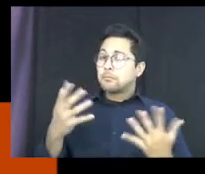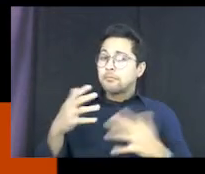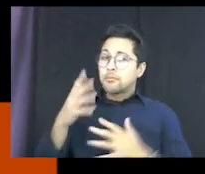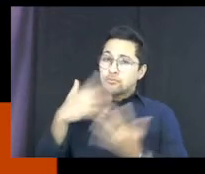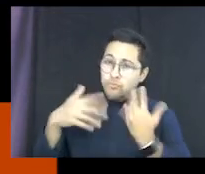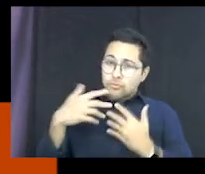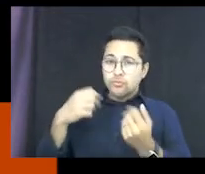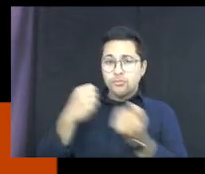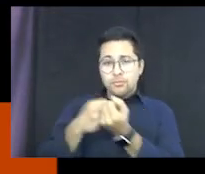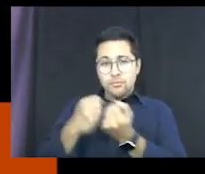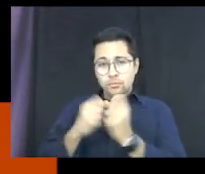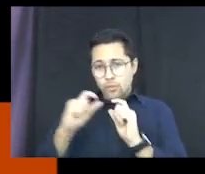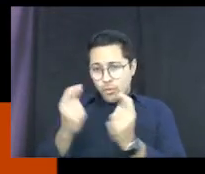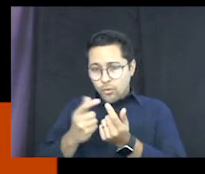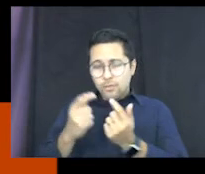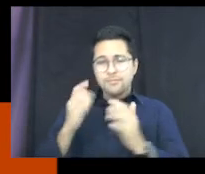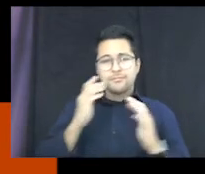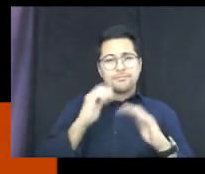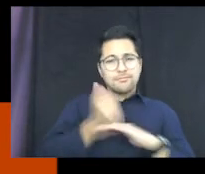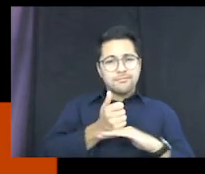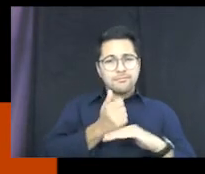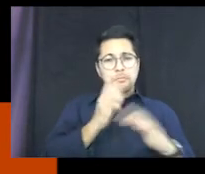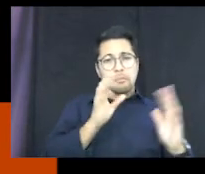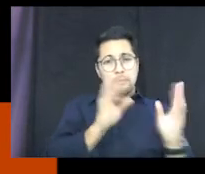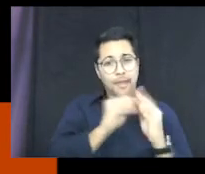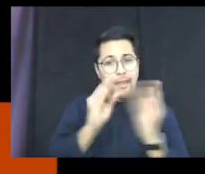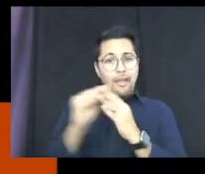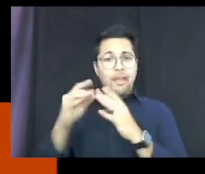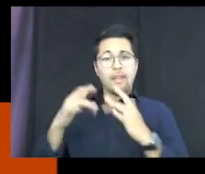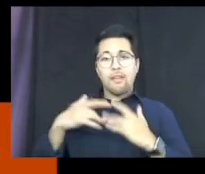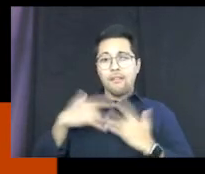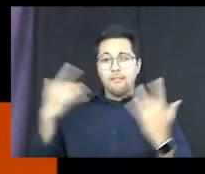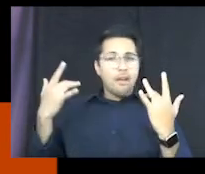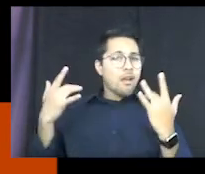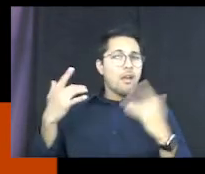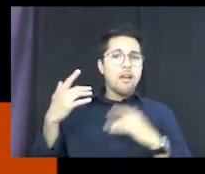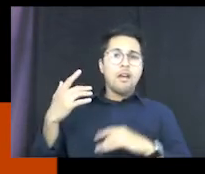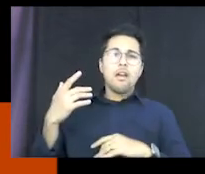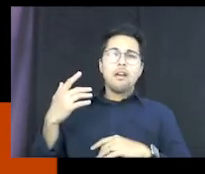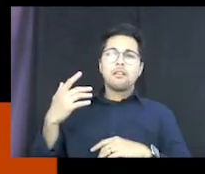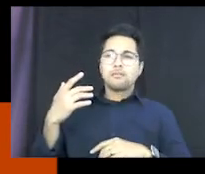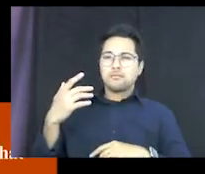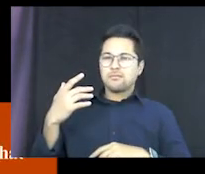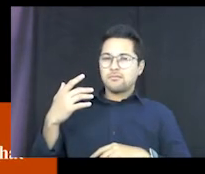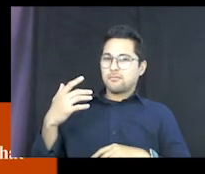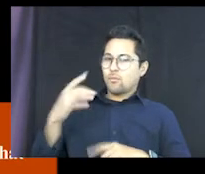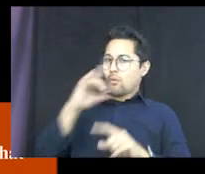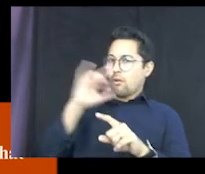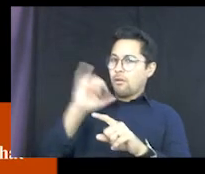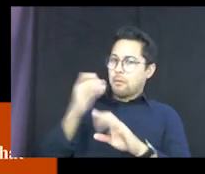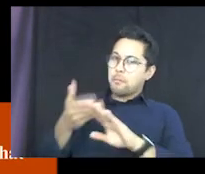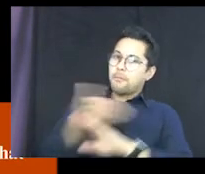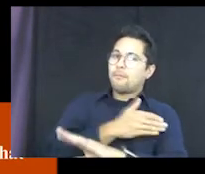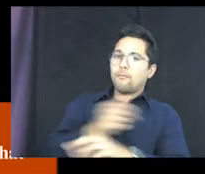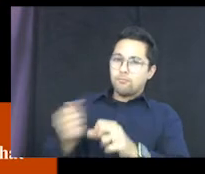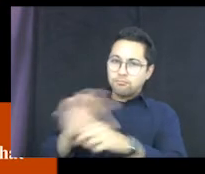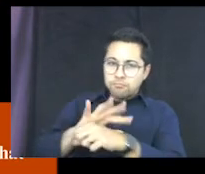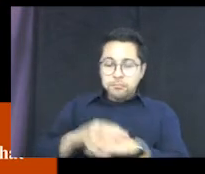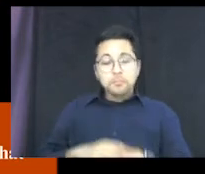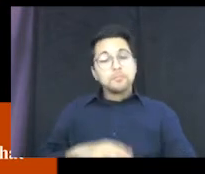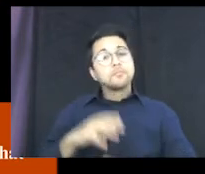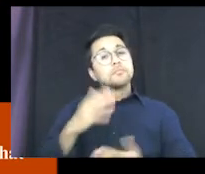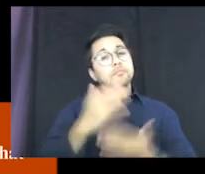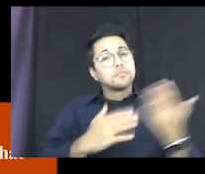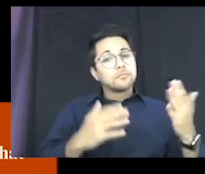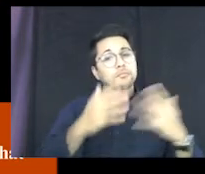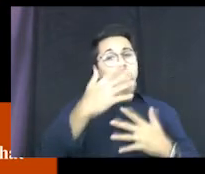groups organized their meetings and events in the following formats prior to the pandemic. Some social and